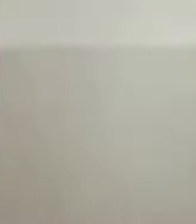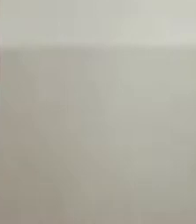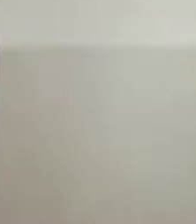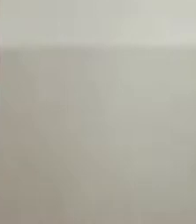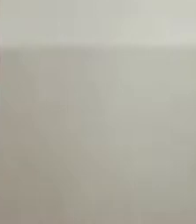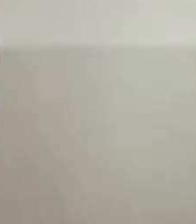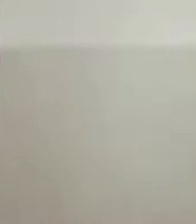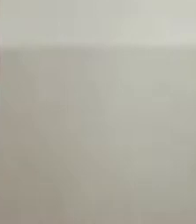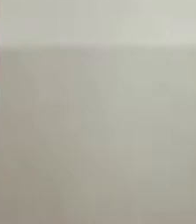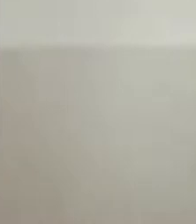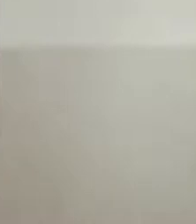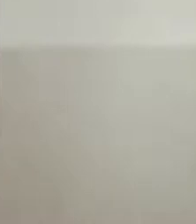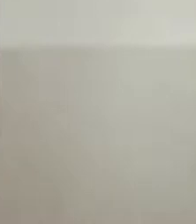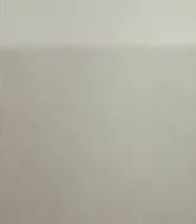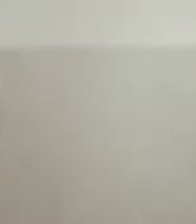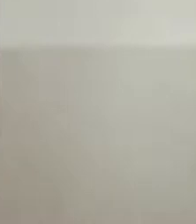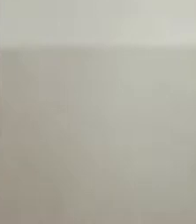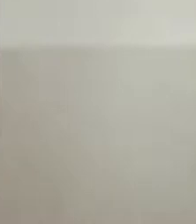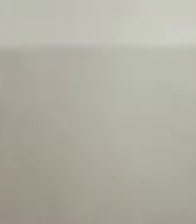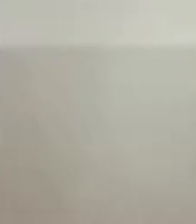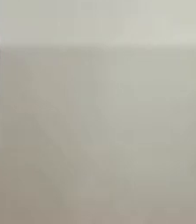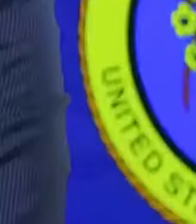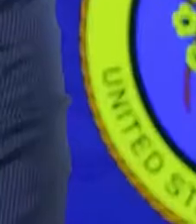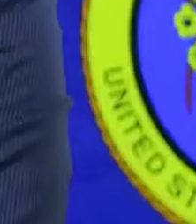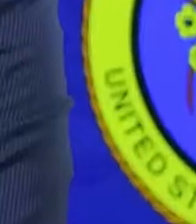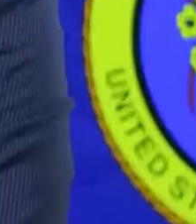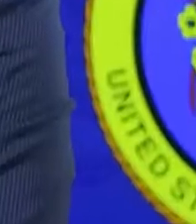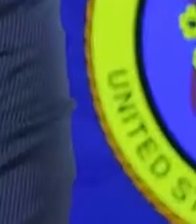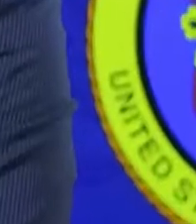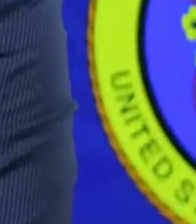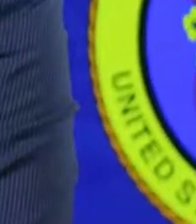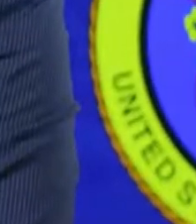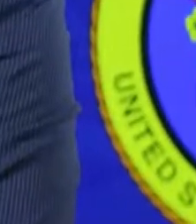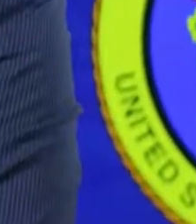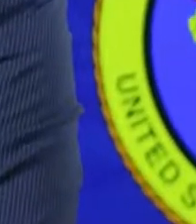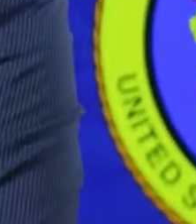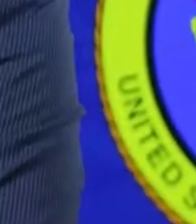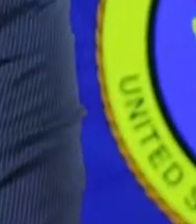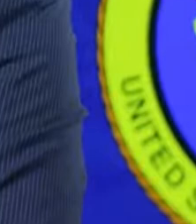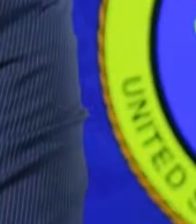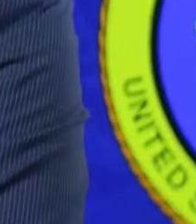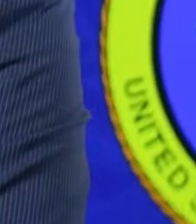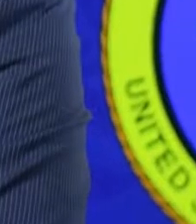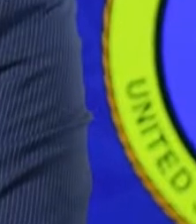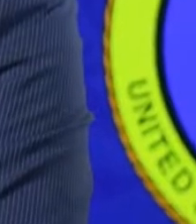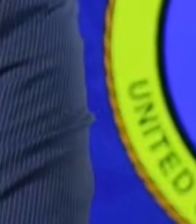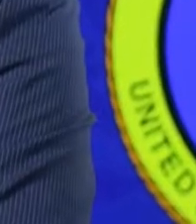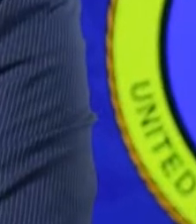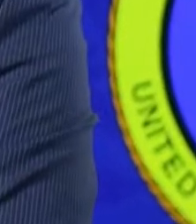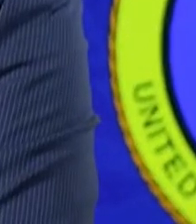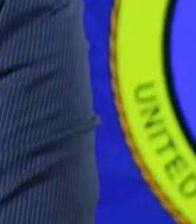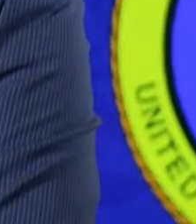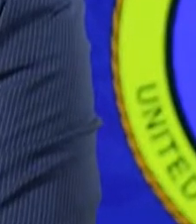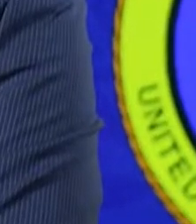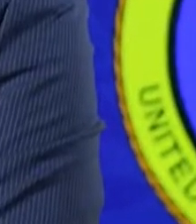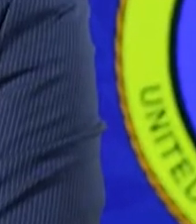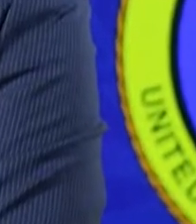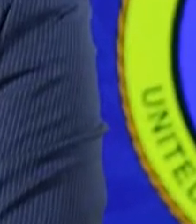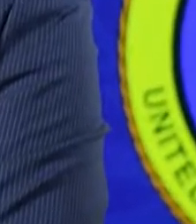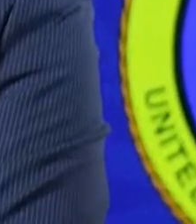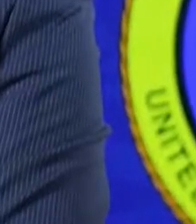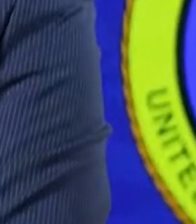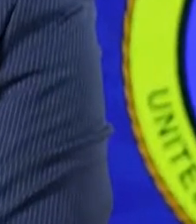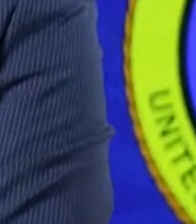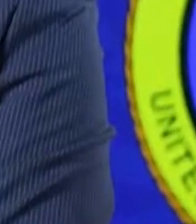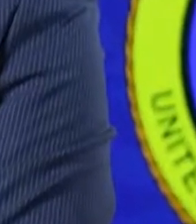number of positive cases tell us otherwise. Too many are disregarding safety protocols, increasing the